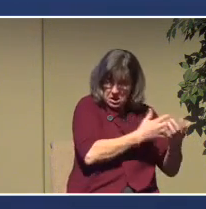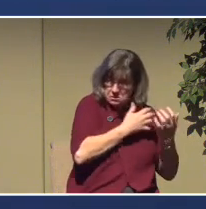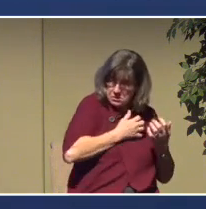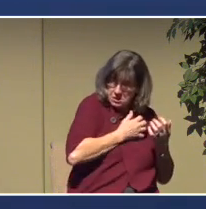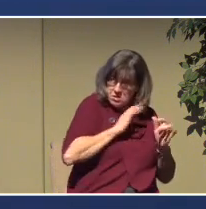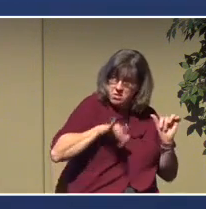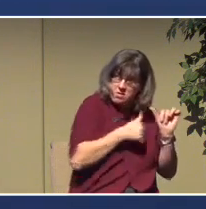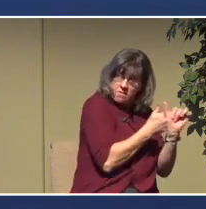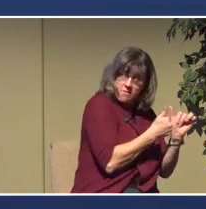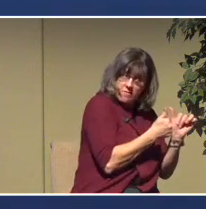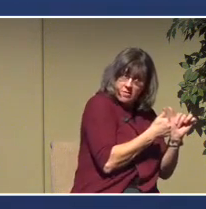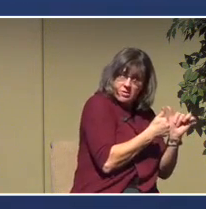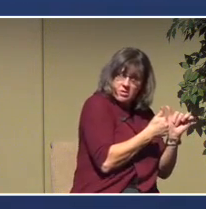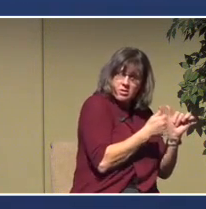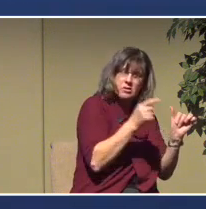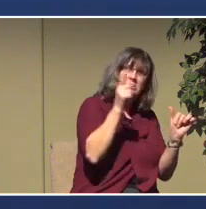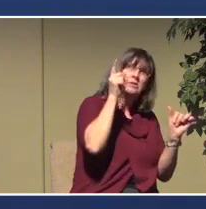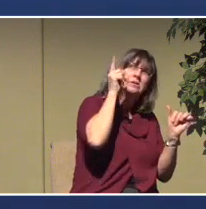My will?